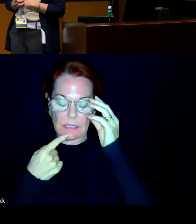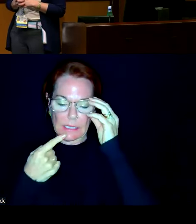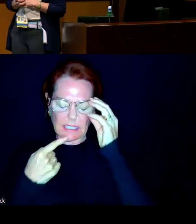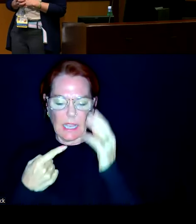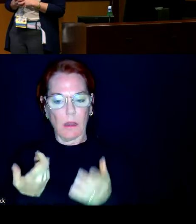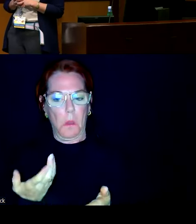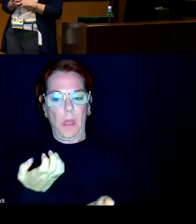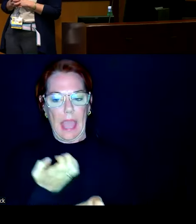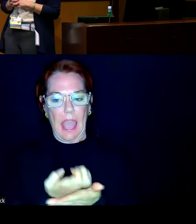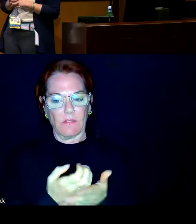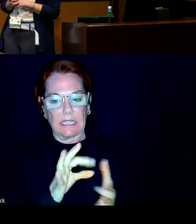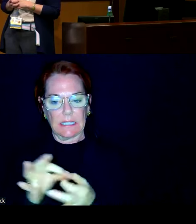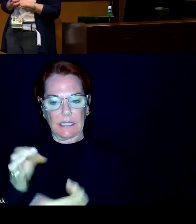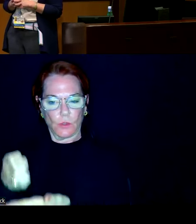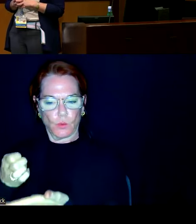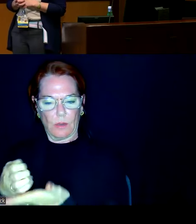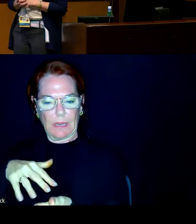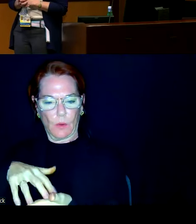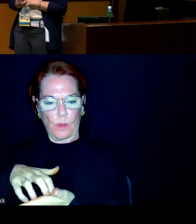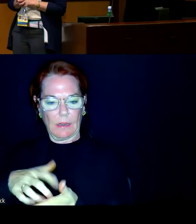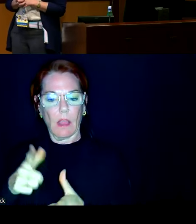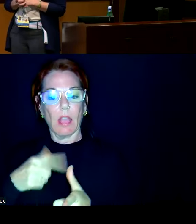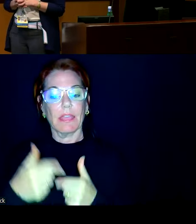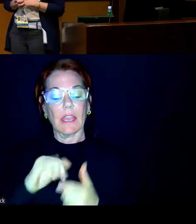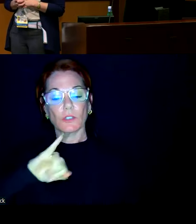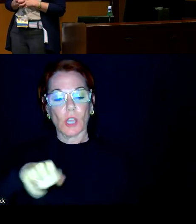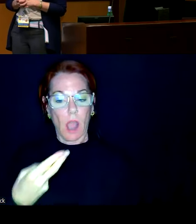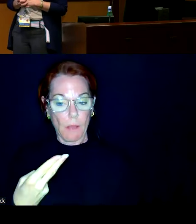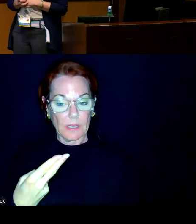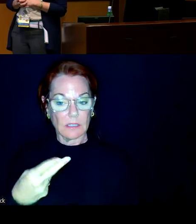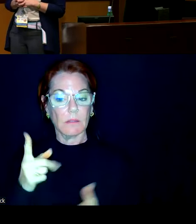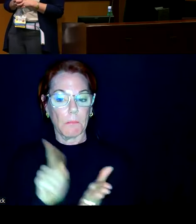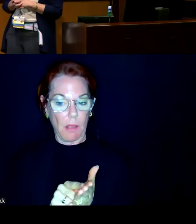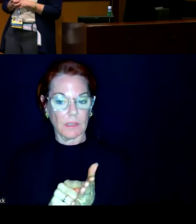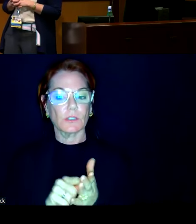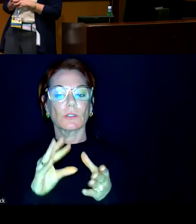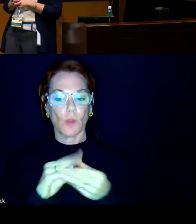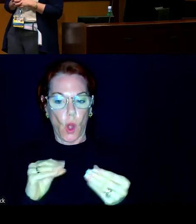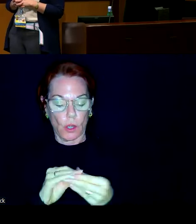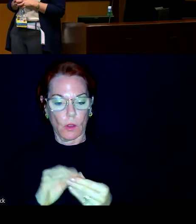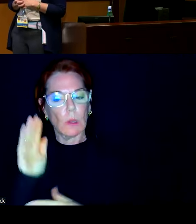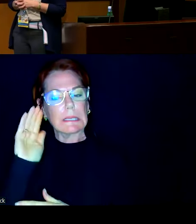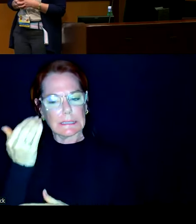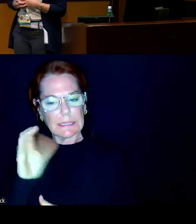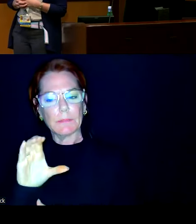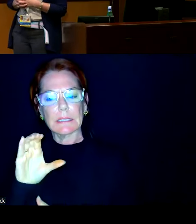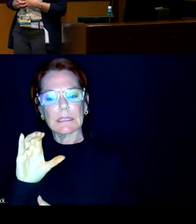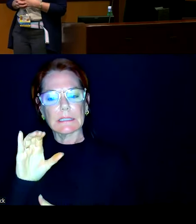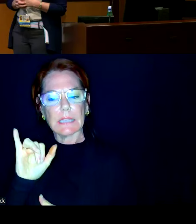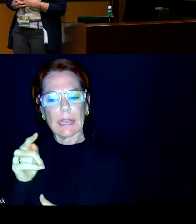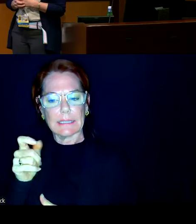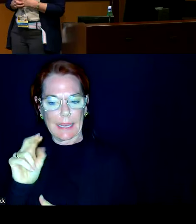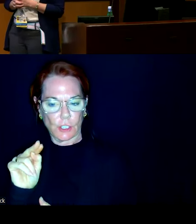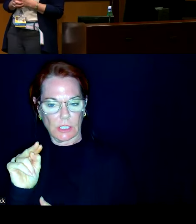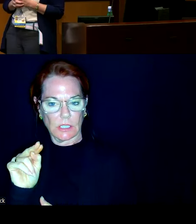weak. And then Johns Hopkins published another one. And so it really does seem like there are citation-driven concerns